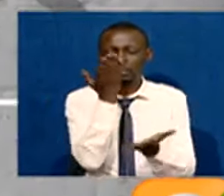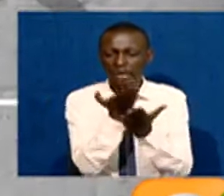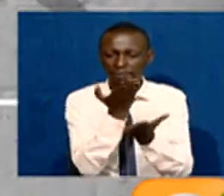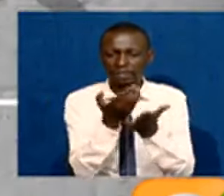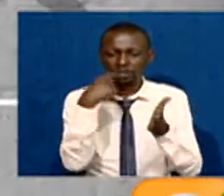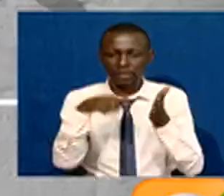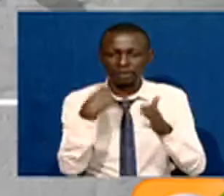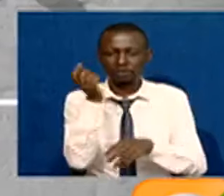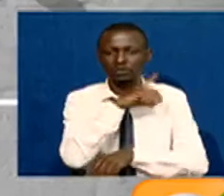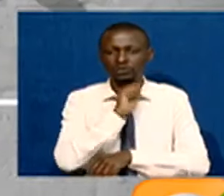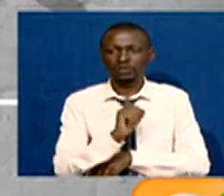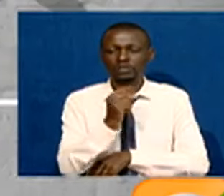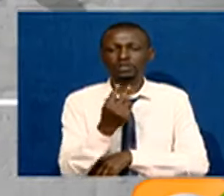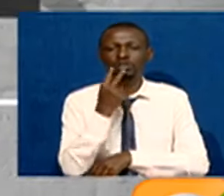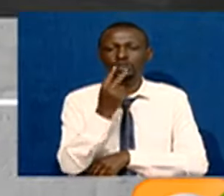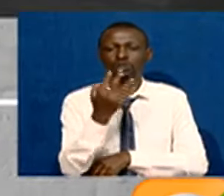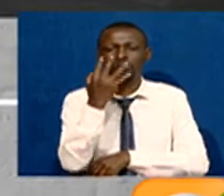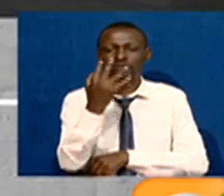of